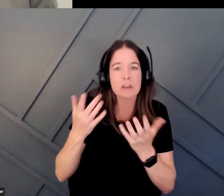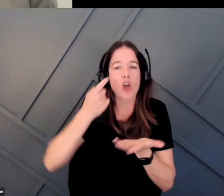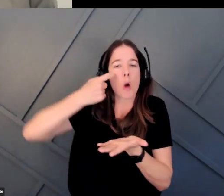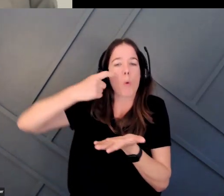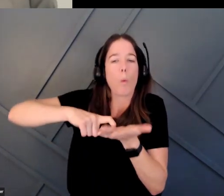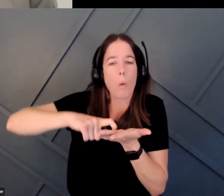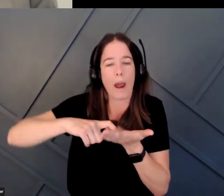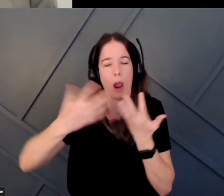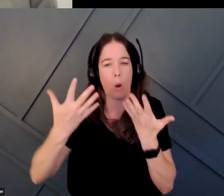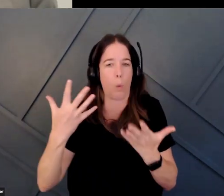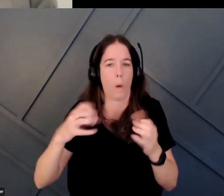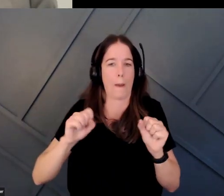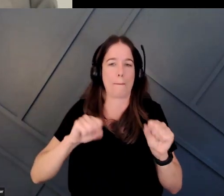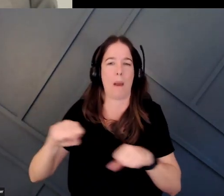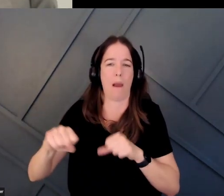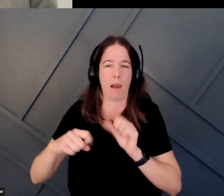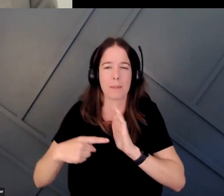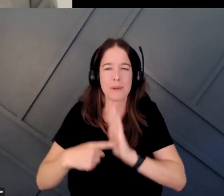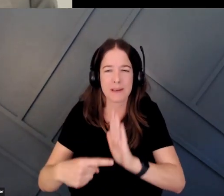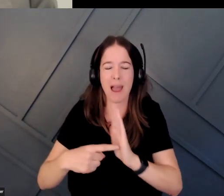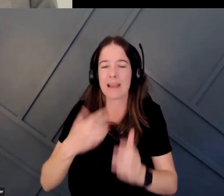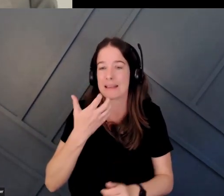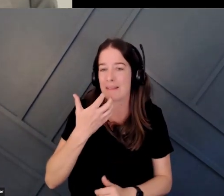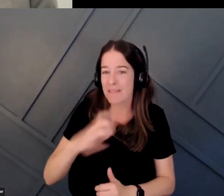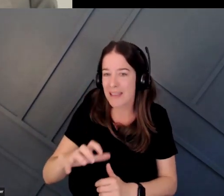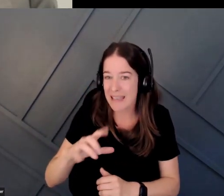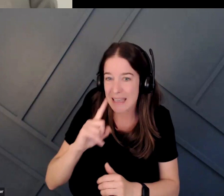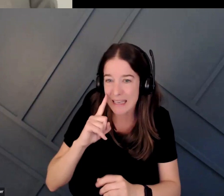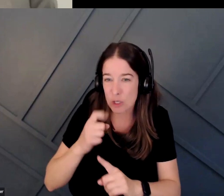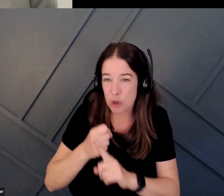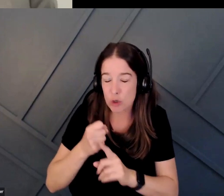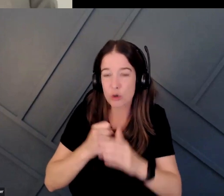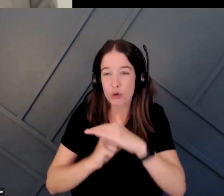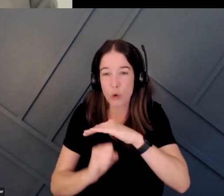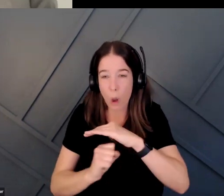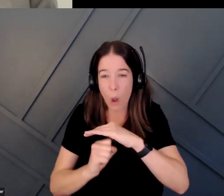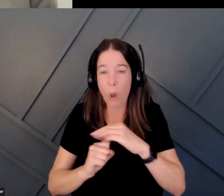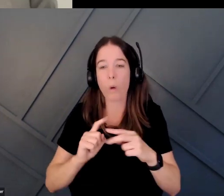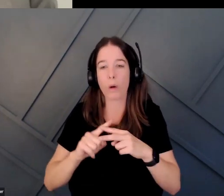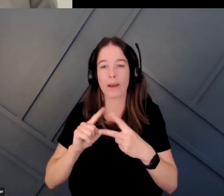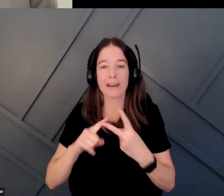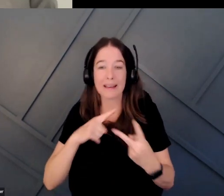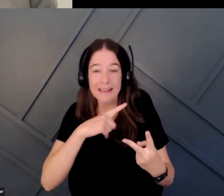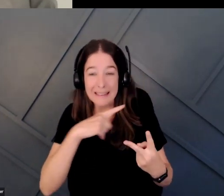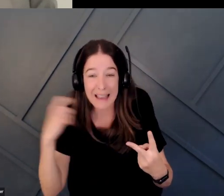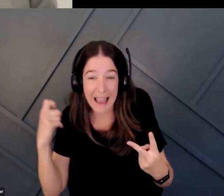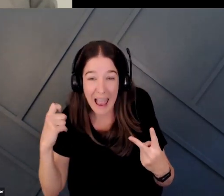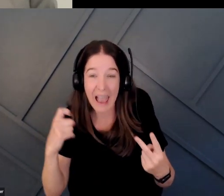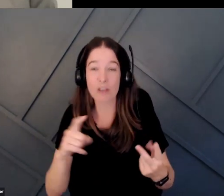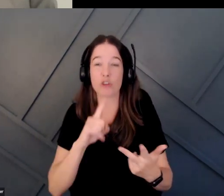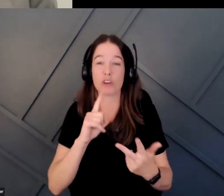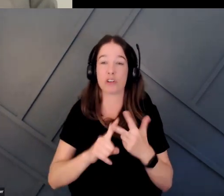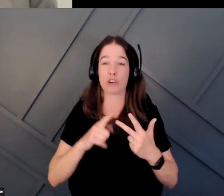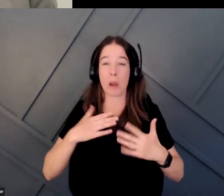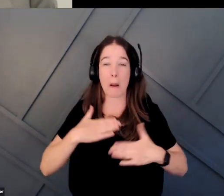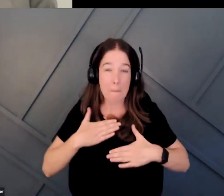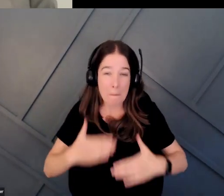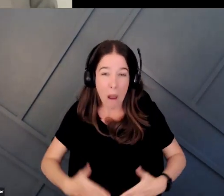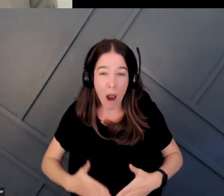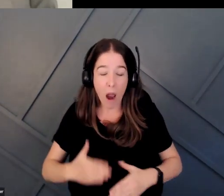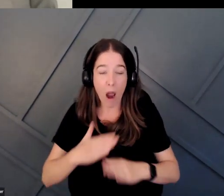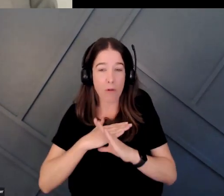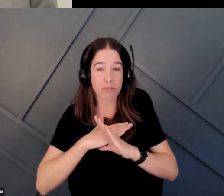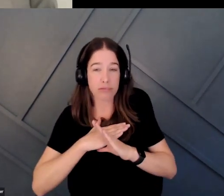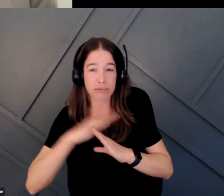or dehydration as their core body temperatures climb 1 additional degree at a time until it reaches